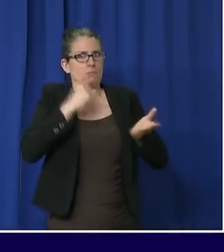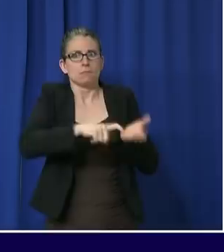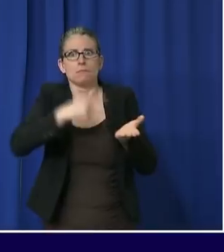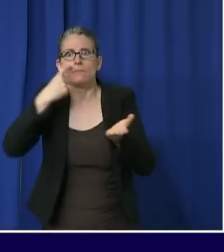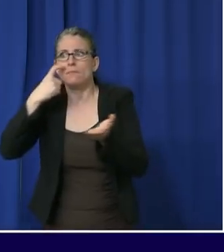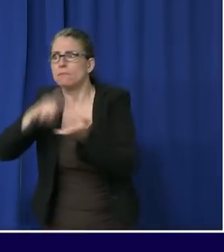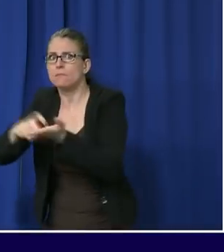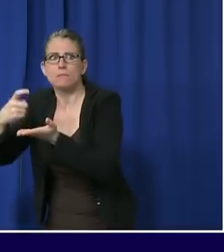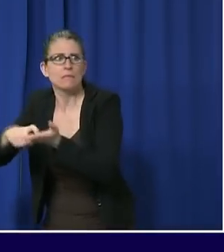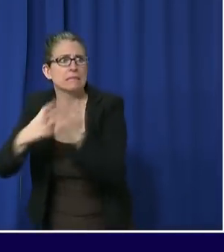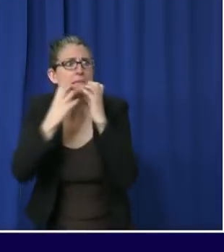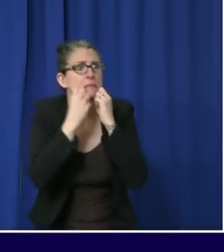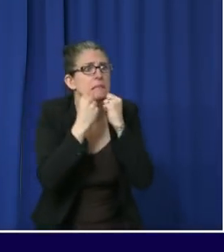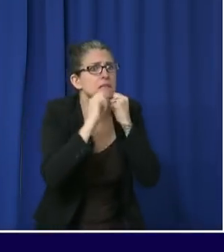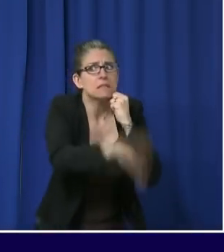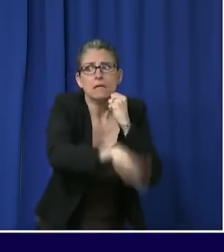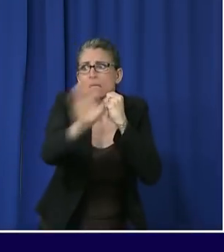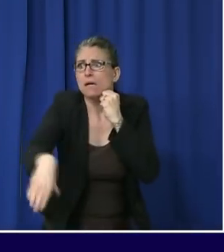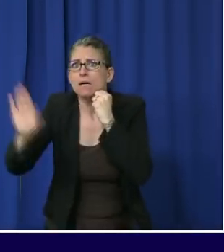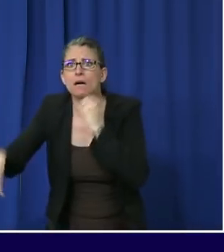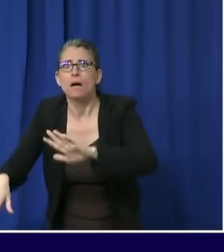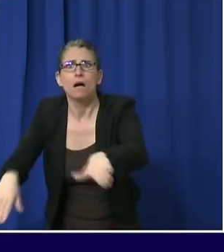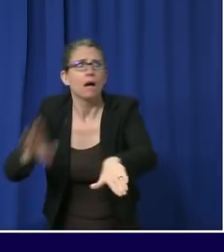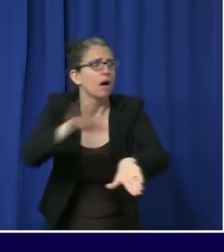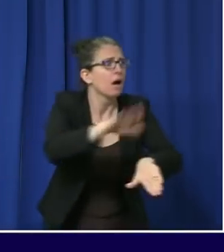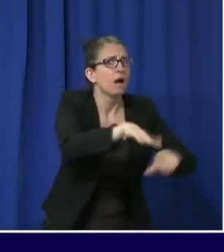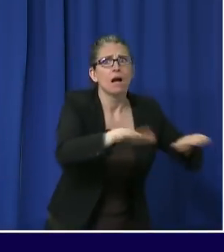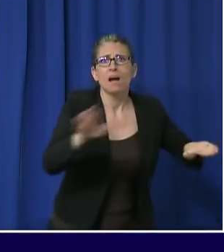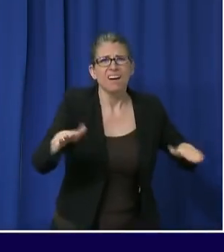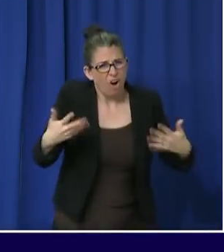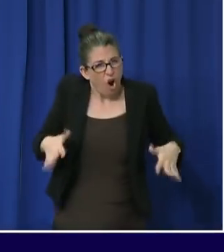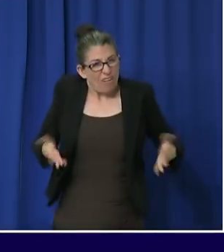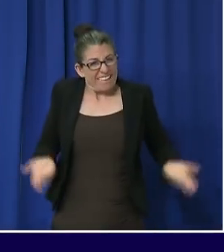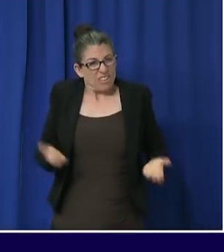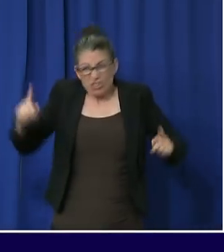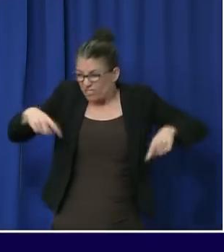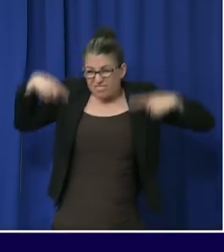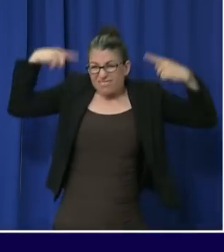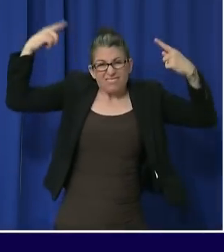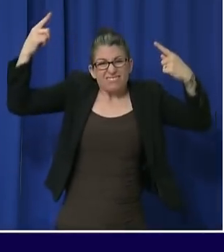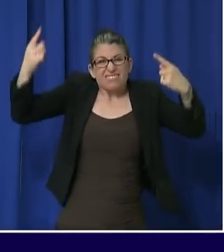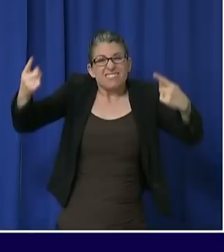have been working throughout the entire coronavirus situation.